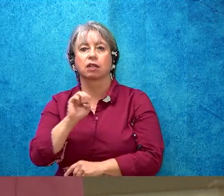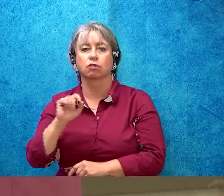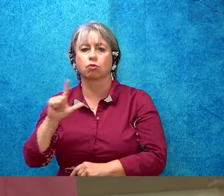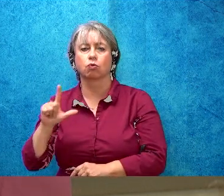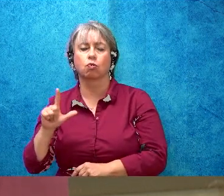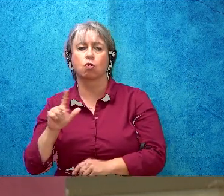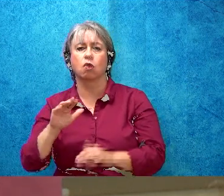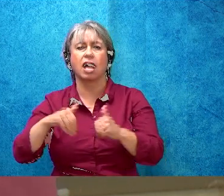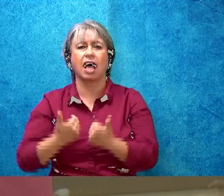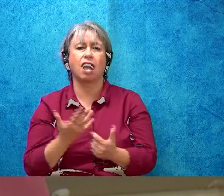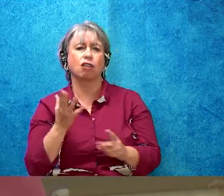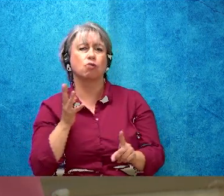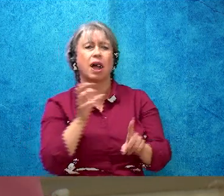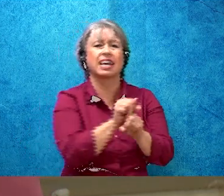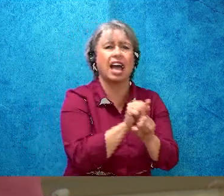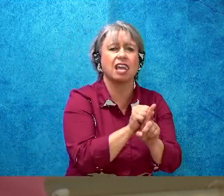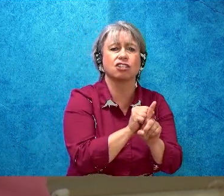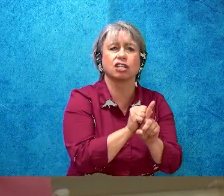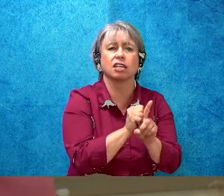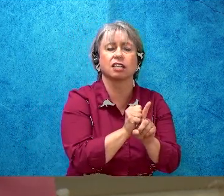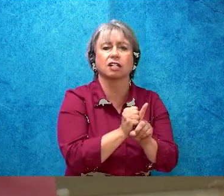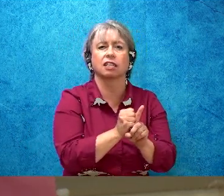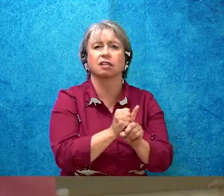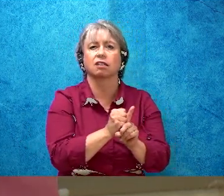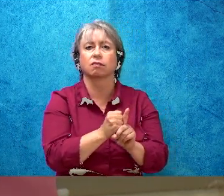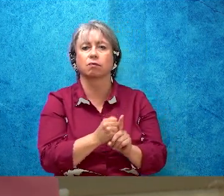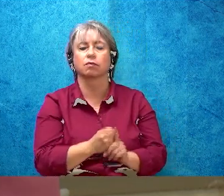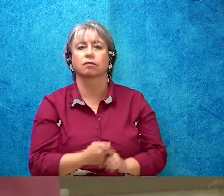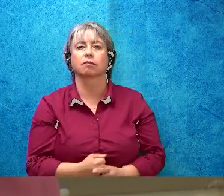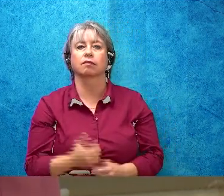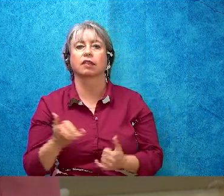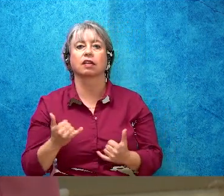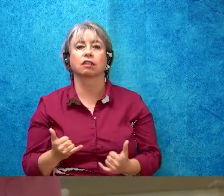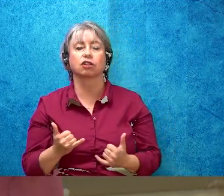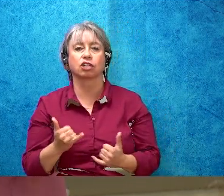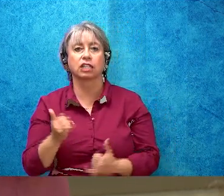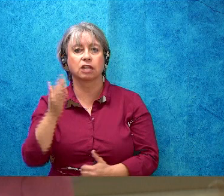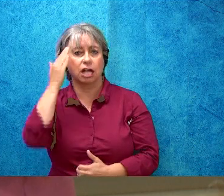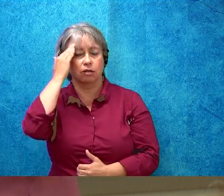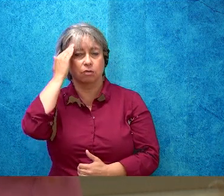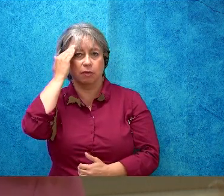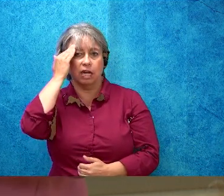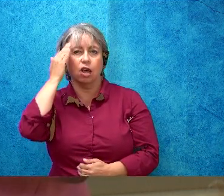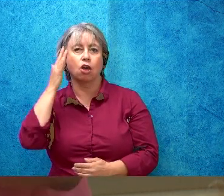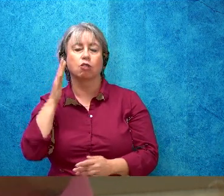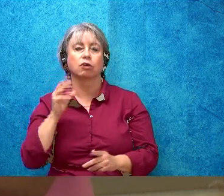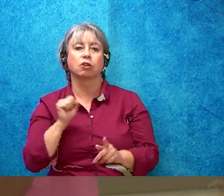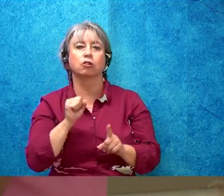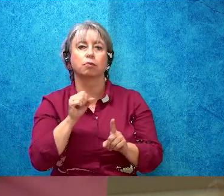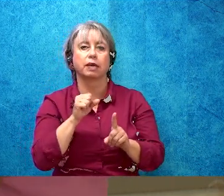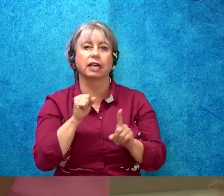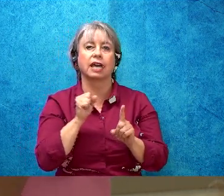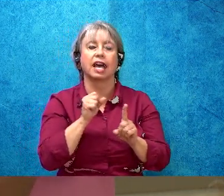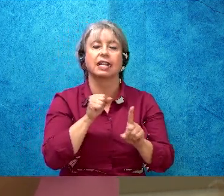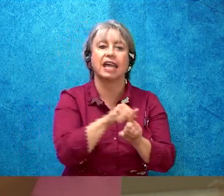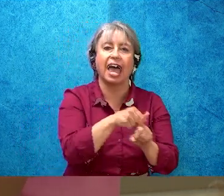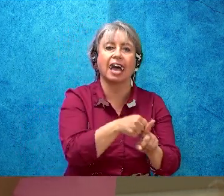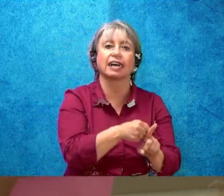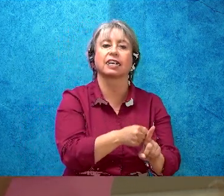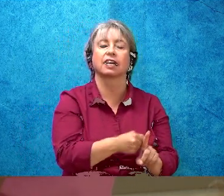catch it? Because this sheep that she's going to has been known to attack anybody that comes near it.